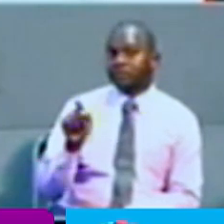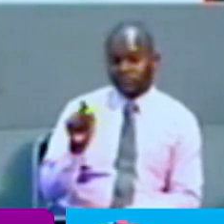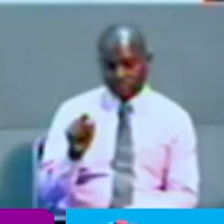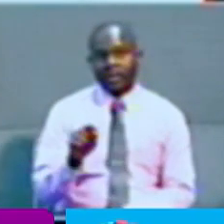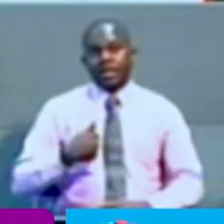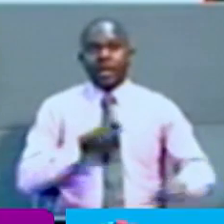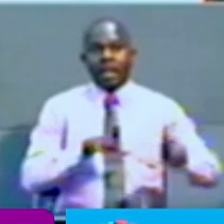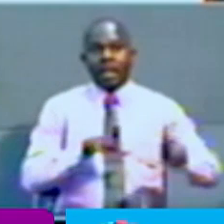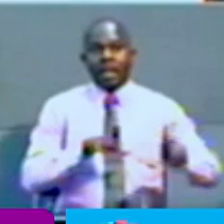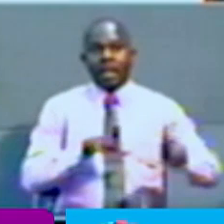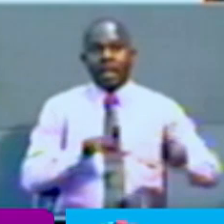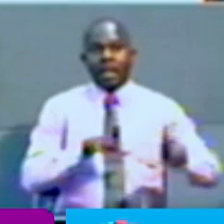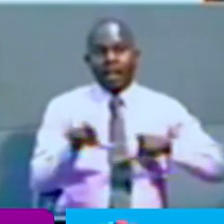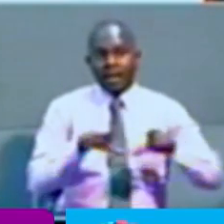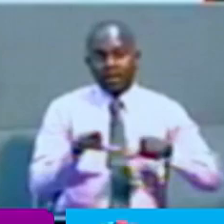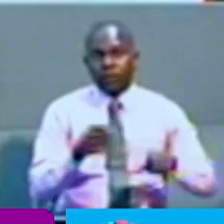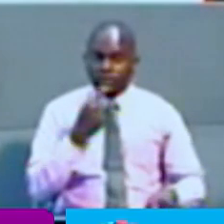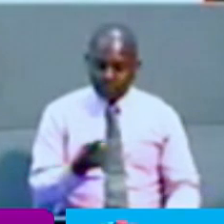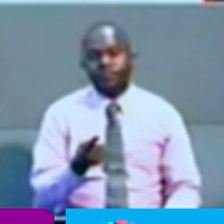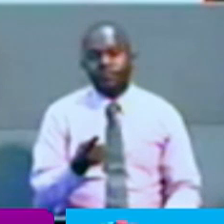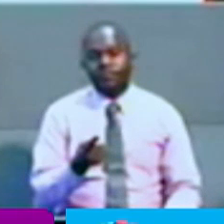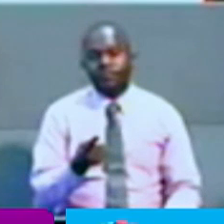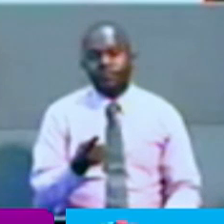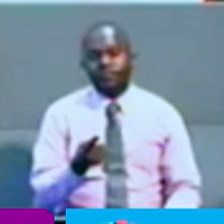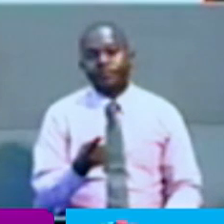But in our language, we say